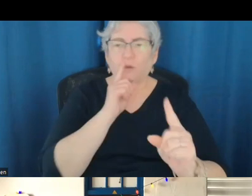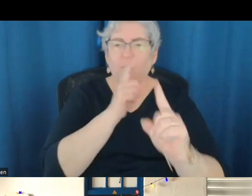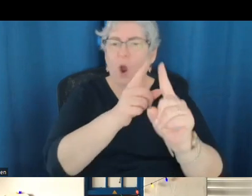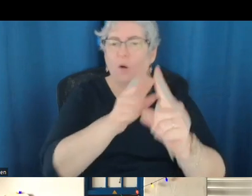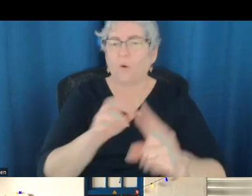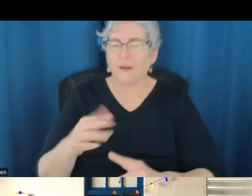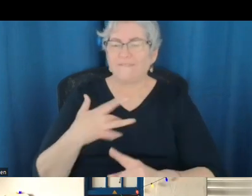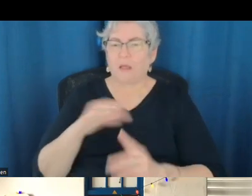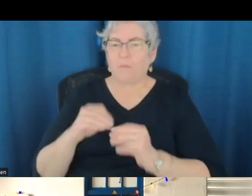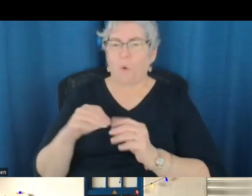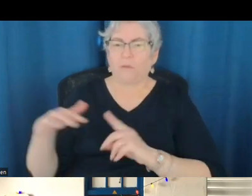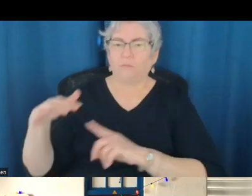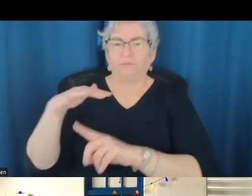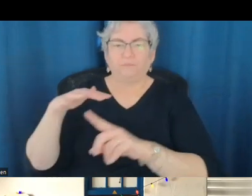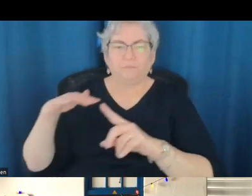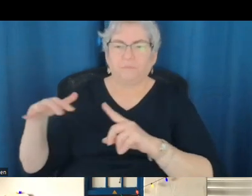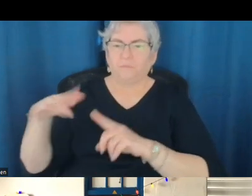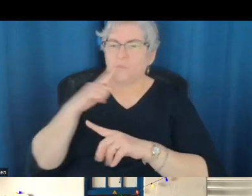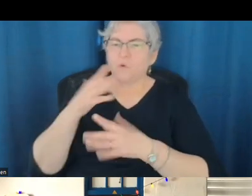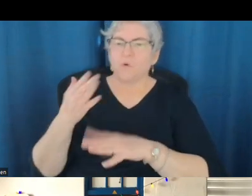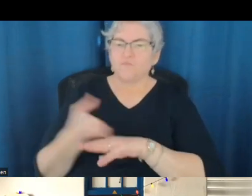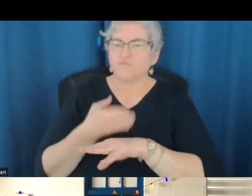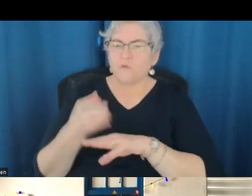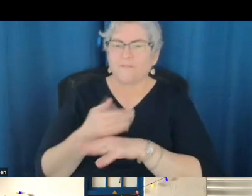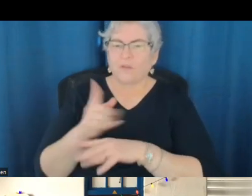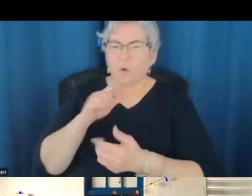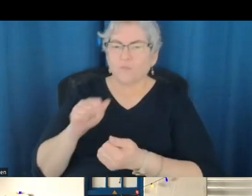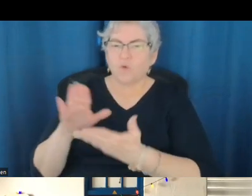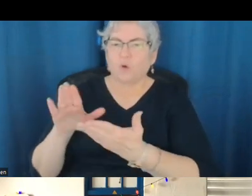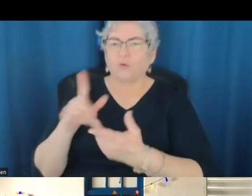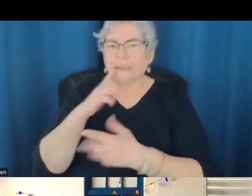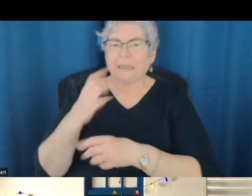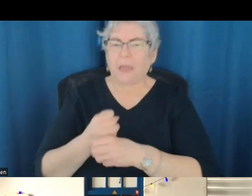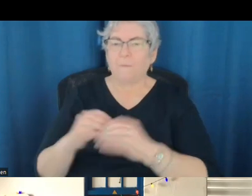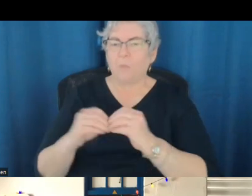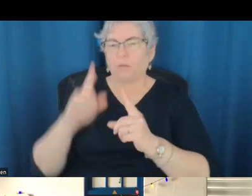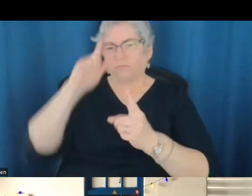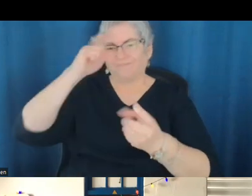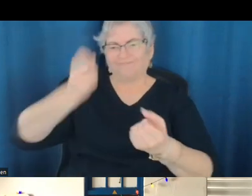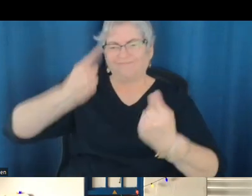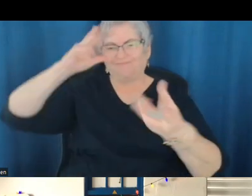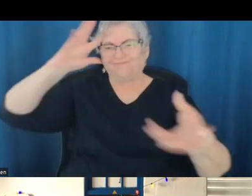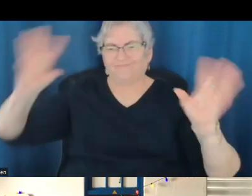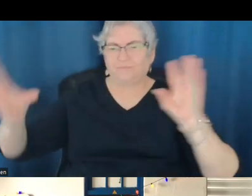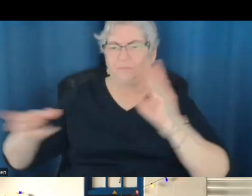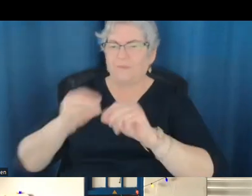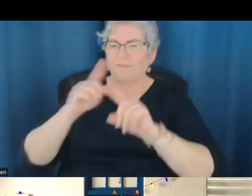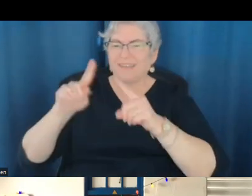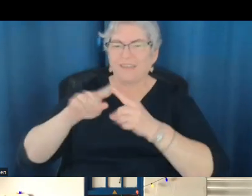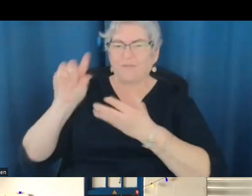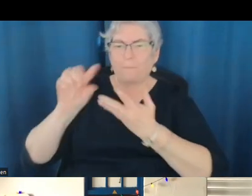more circular, where you are improving upon your approach as you gain a more holistic understanding of all the components.